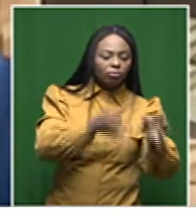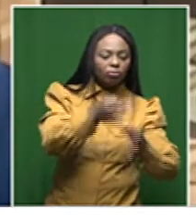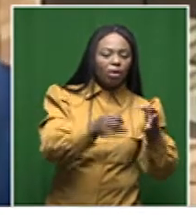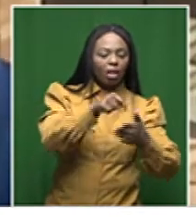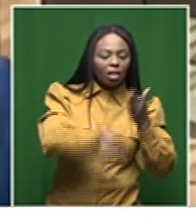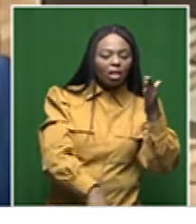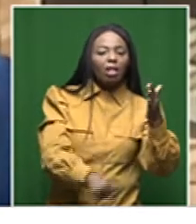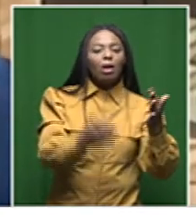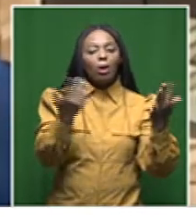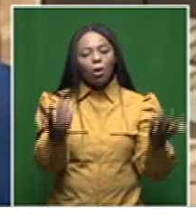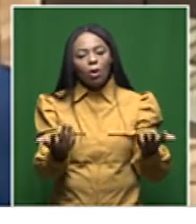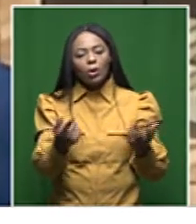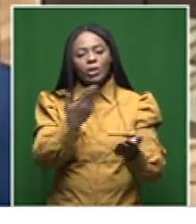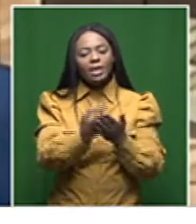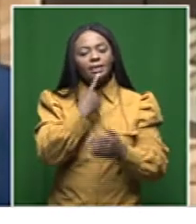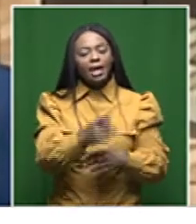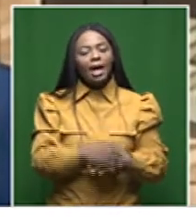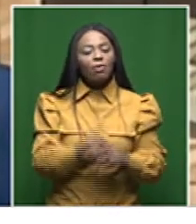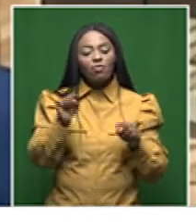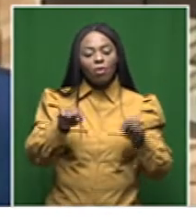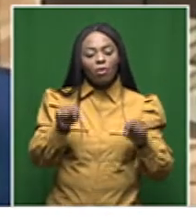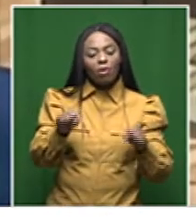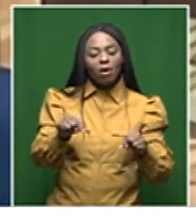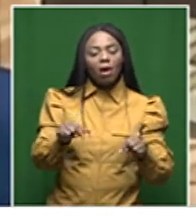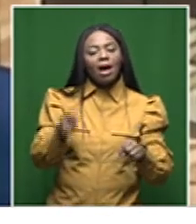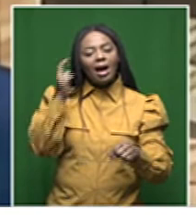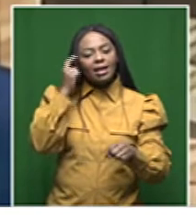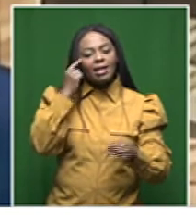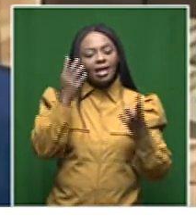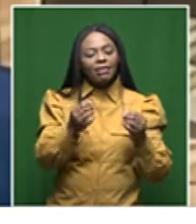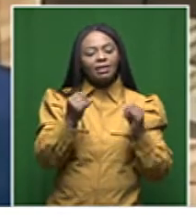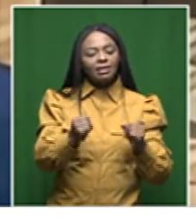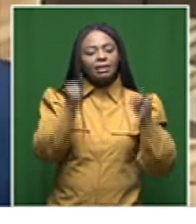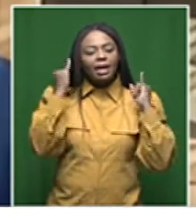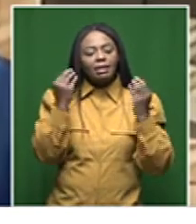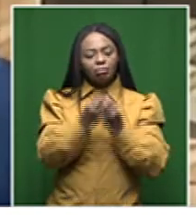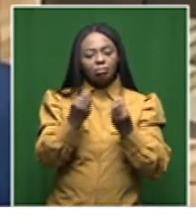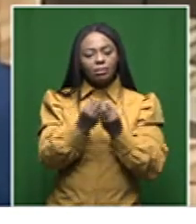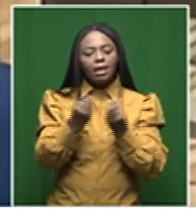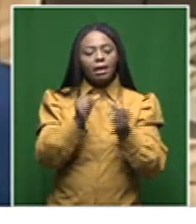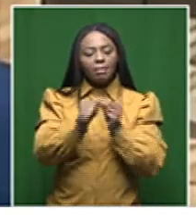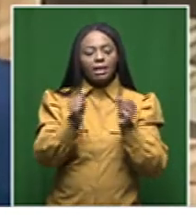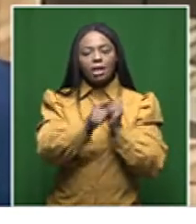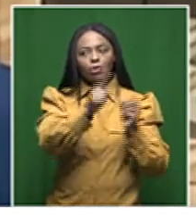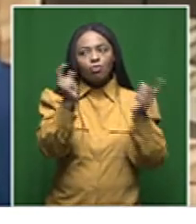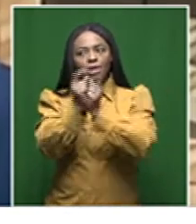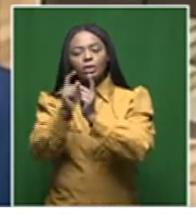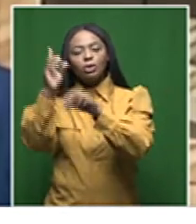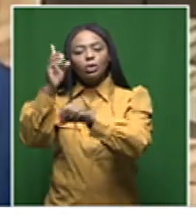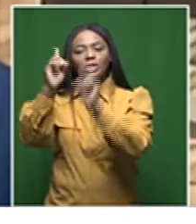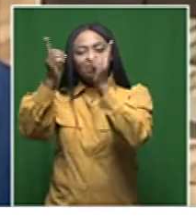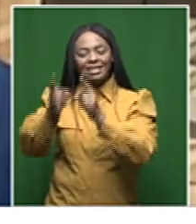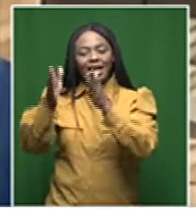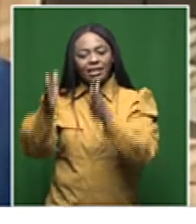to. Or you can say, no, I think for now, there is some serious red flags. I'd rather refer you to a specialist much quicker for